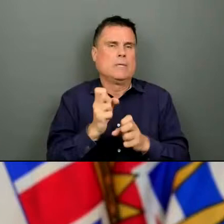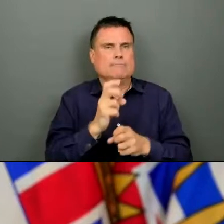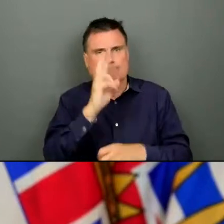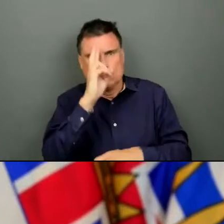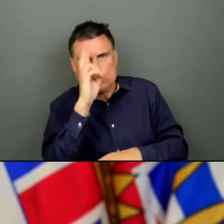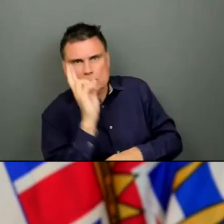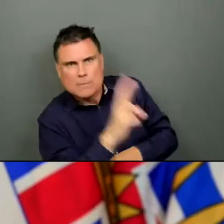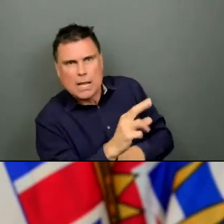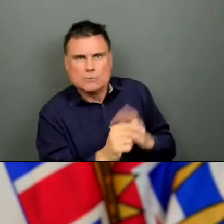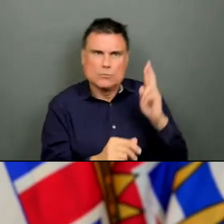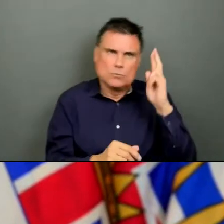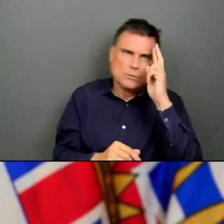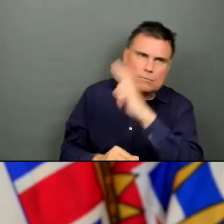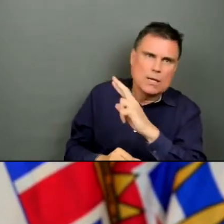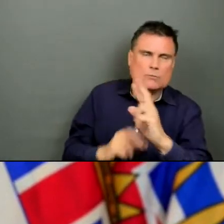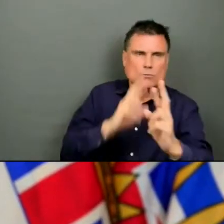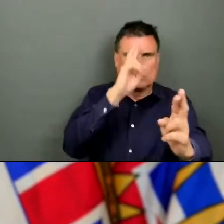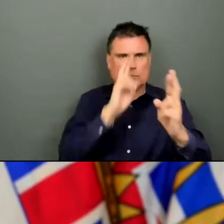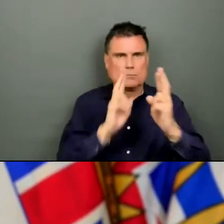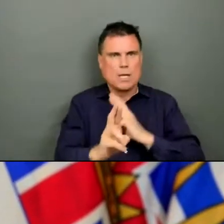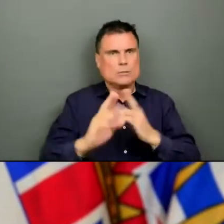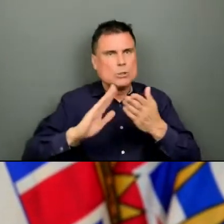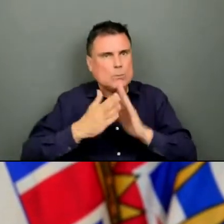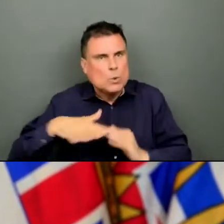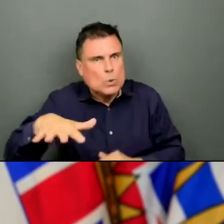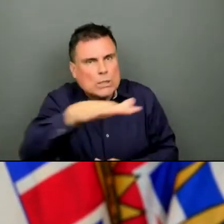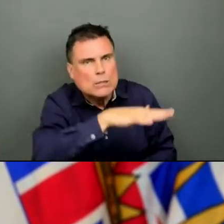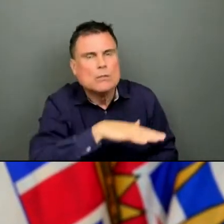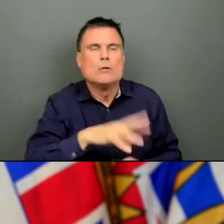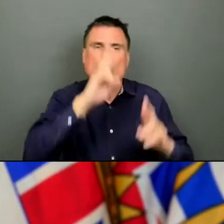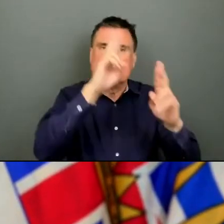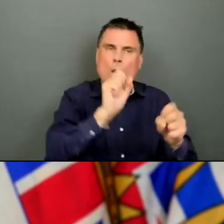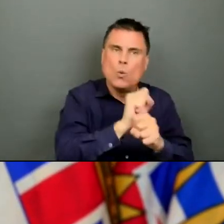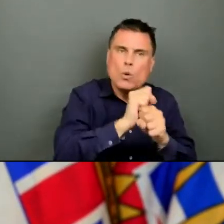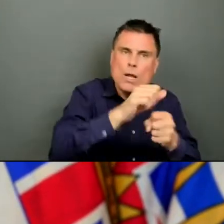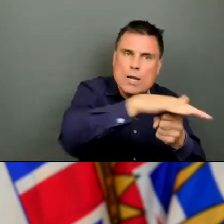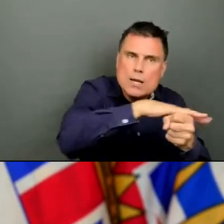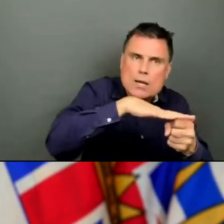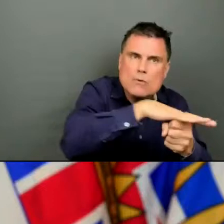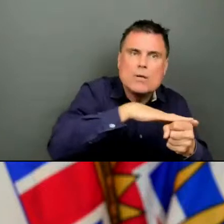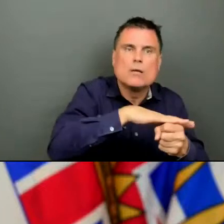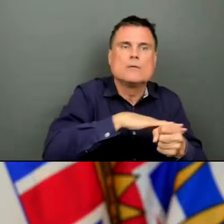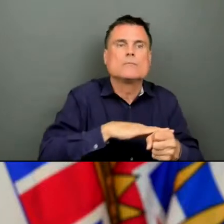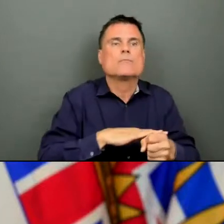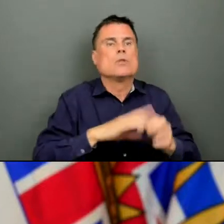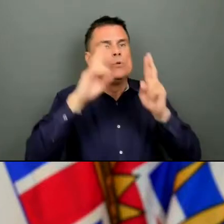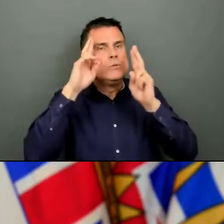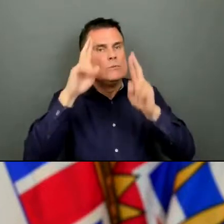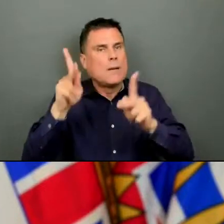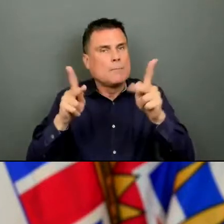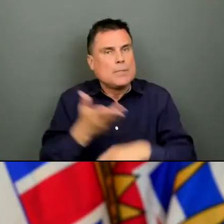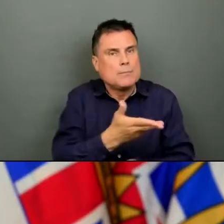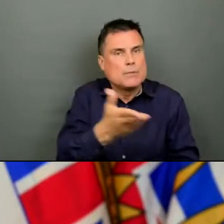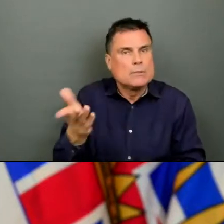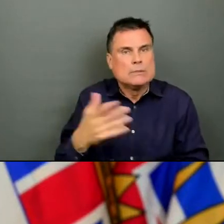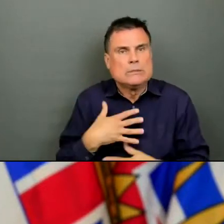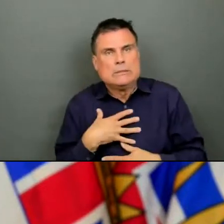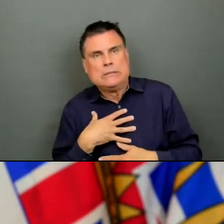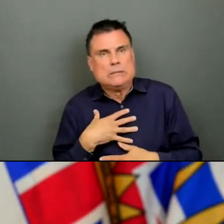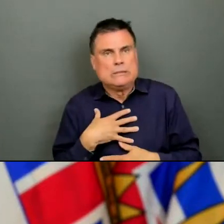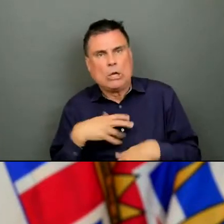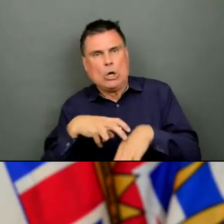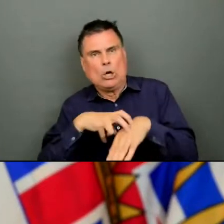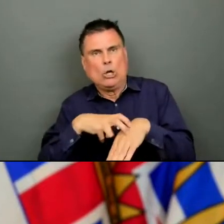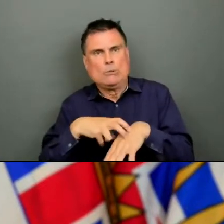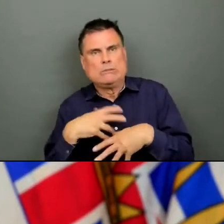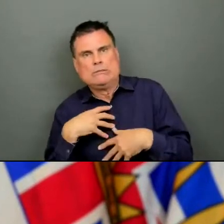and individuals and workplaces' risks and need and desire to progress at a slower level given